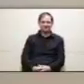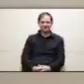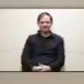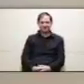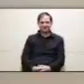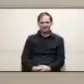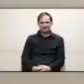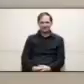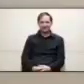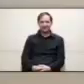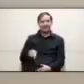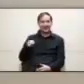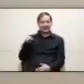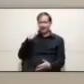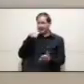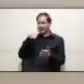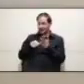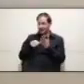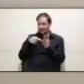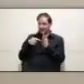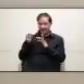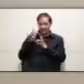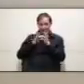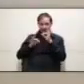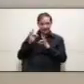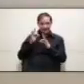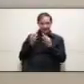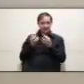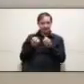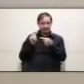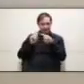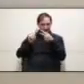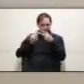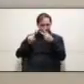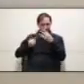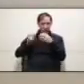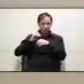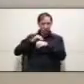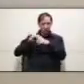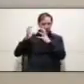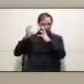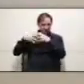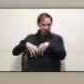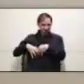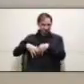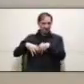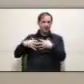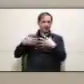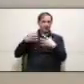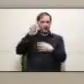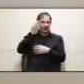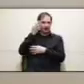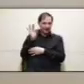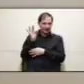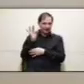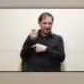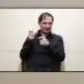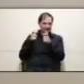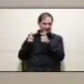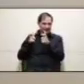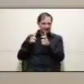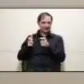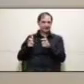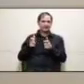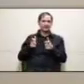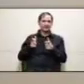This letter details several issues contributing to the collapse, highlighting governance and institutional problems, including